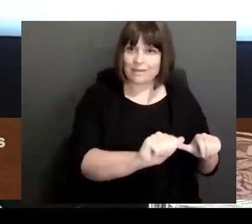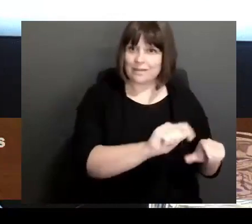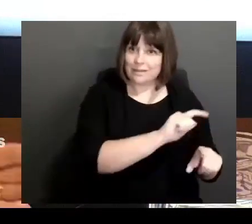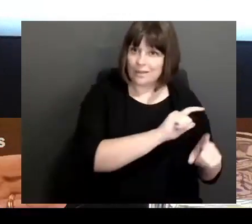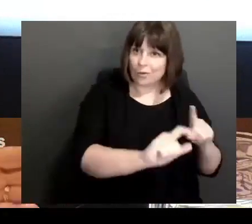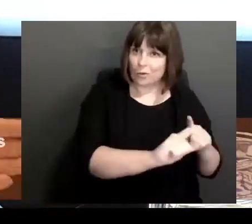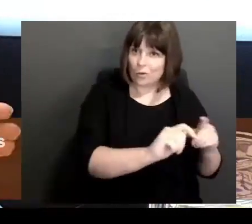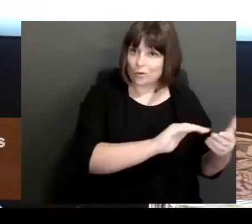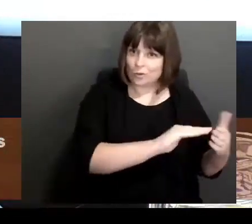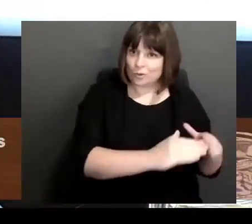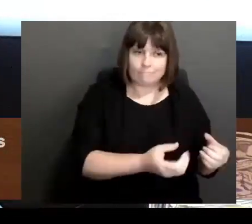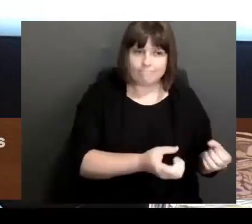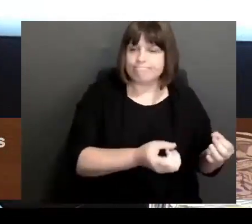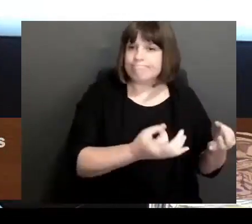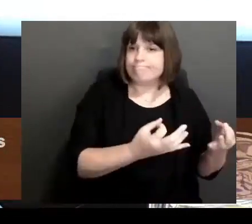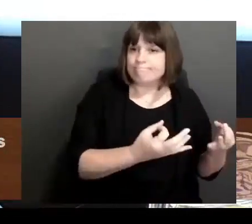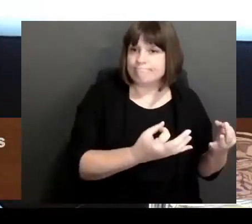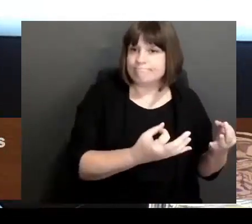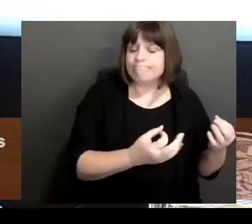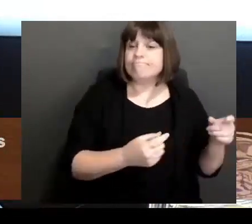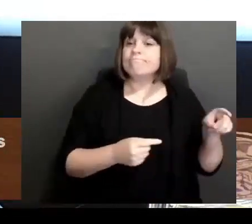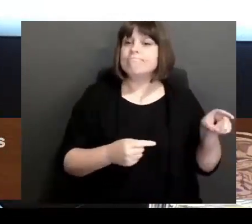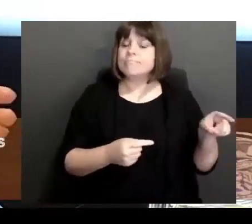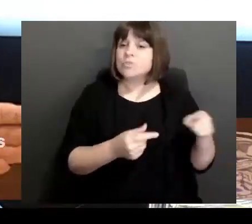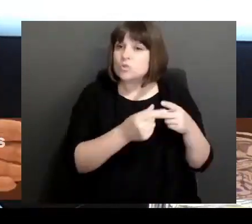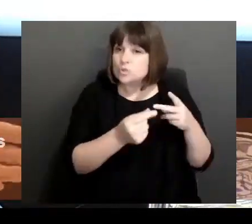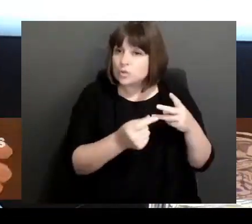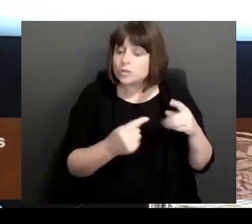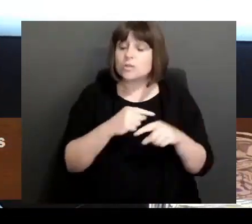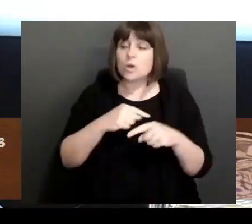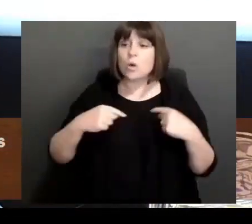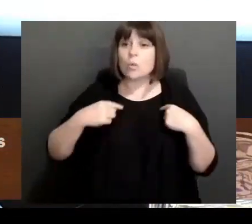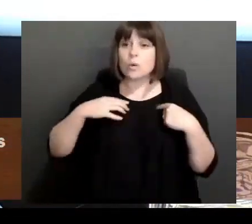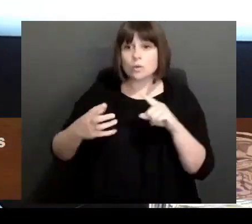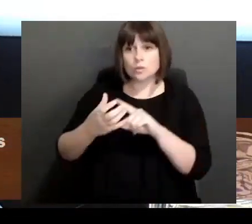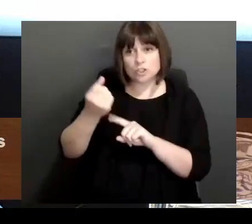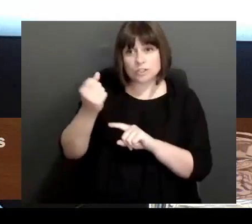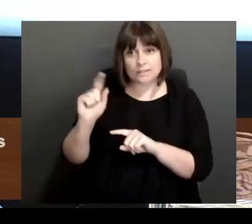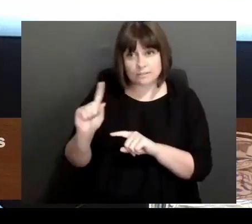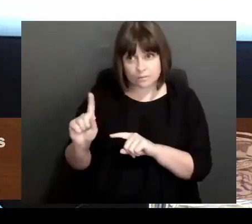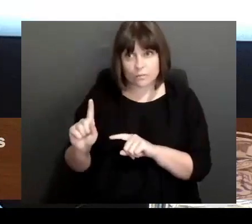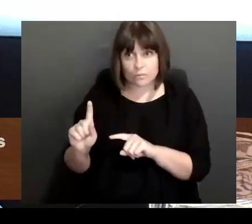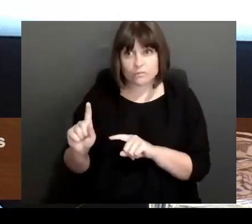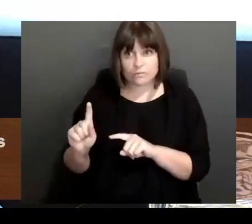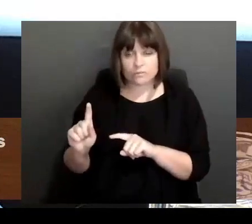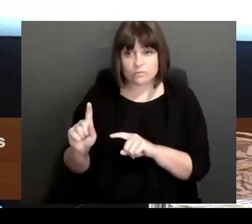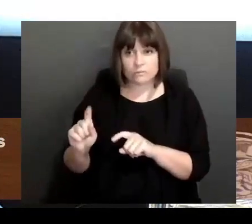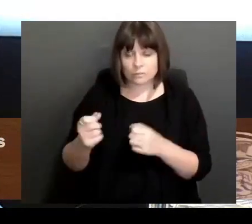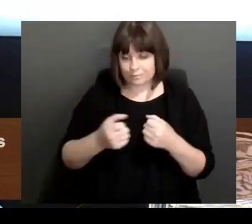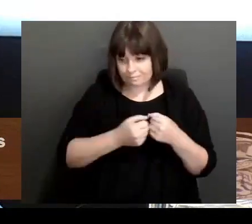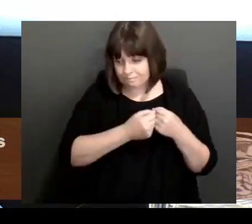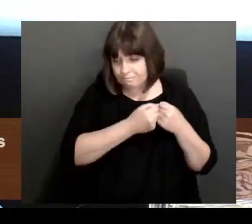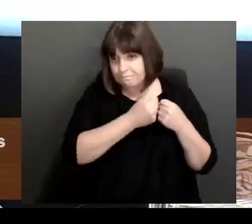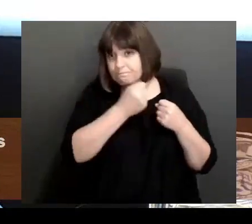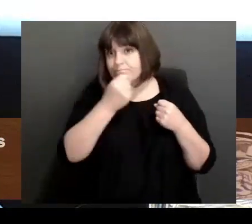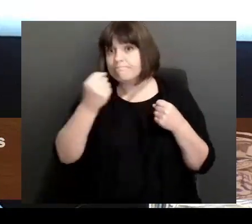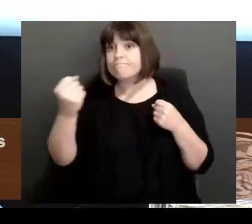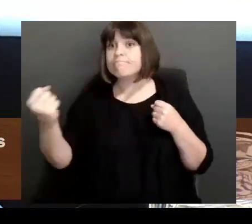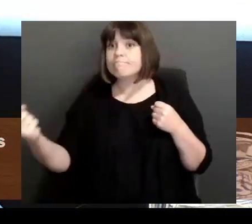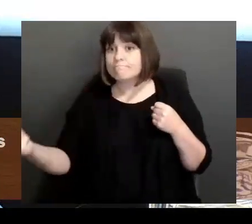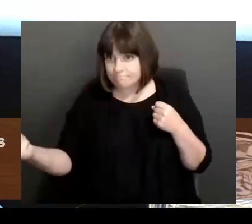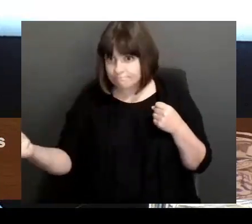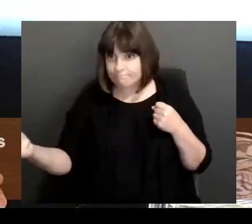I point to what we're wanting to achieve in having that longer term community benefit